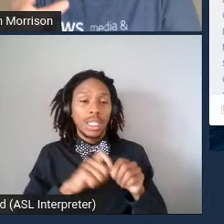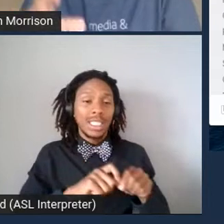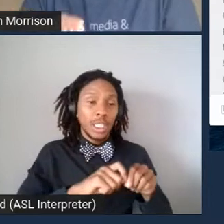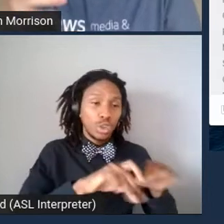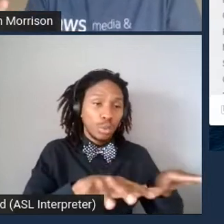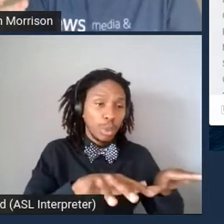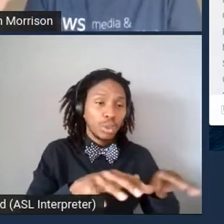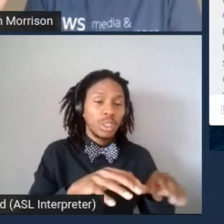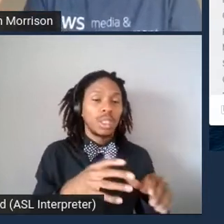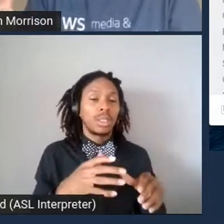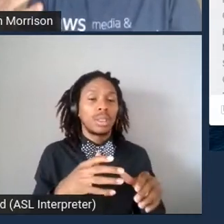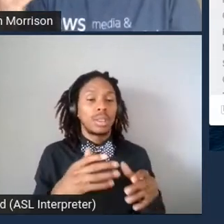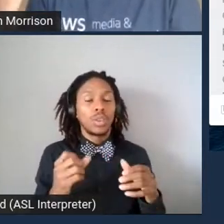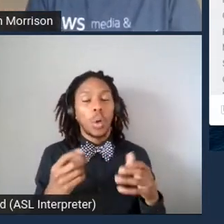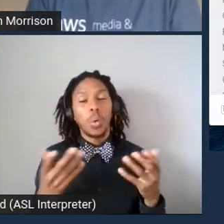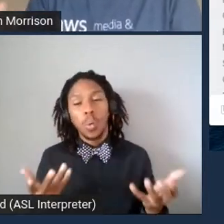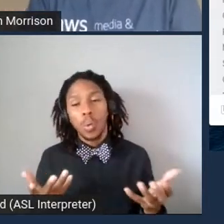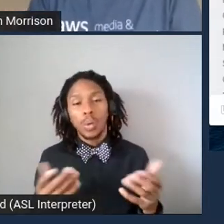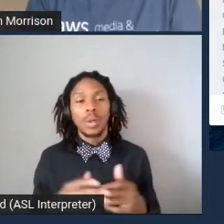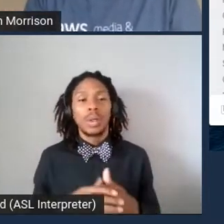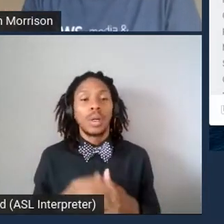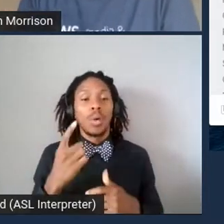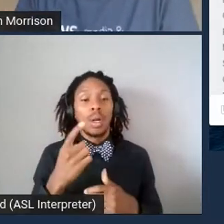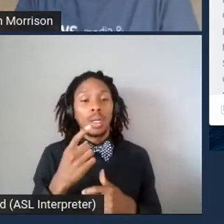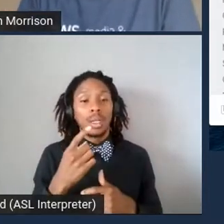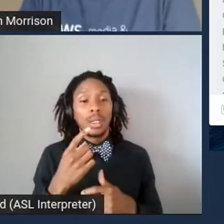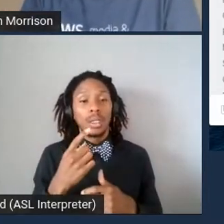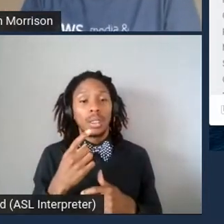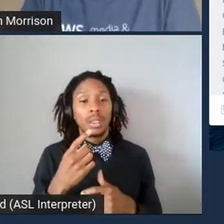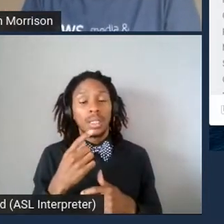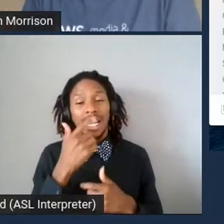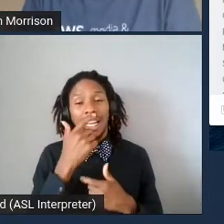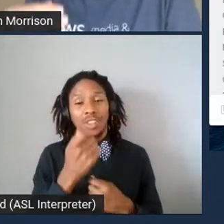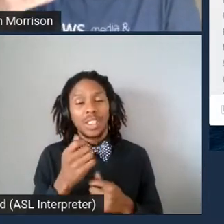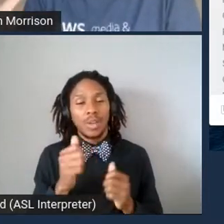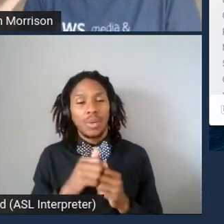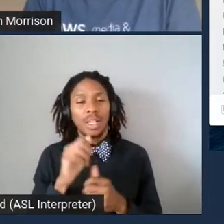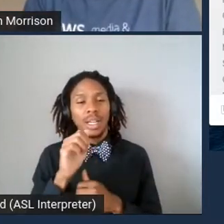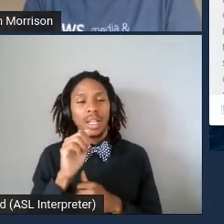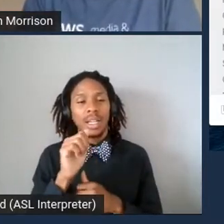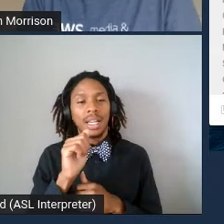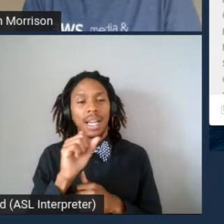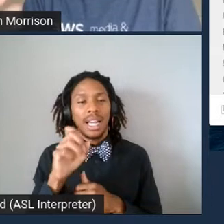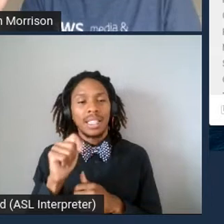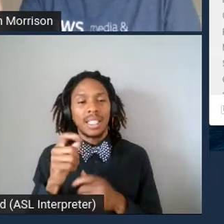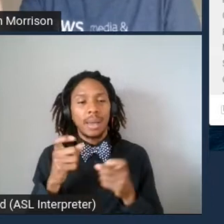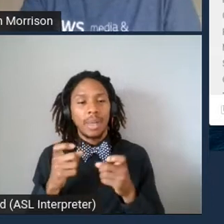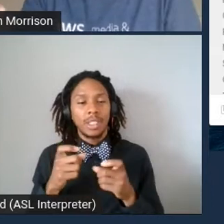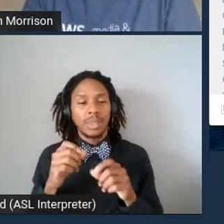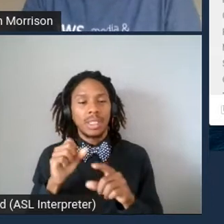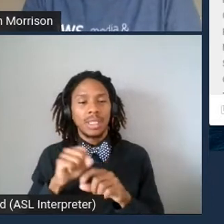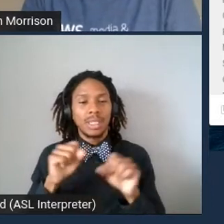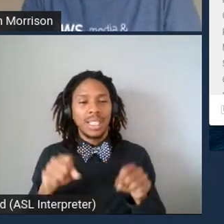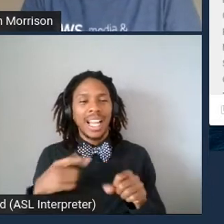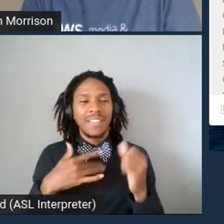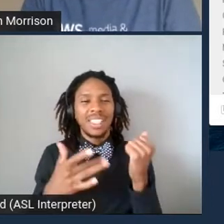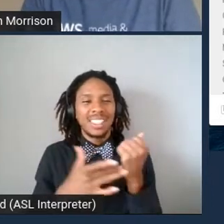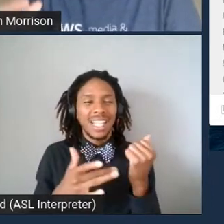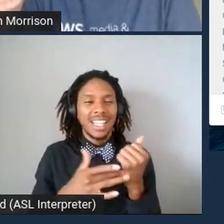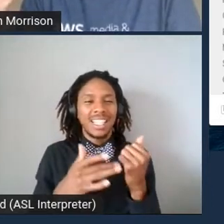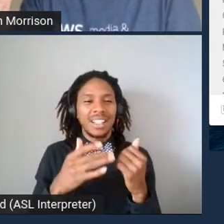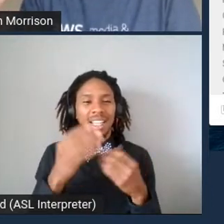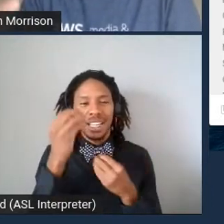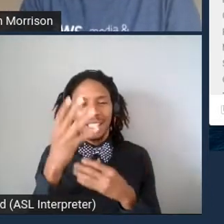it out. So the interesting thing with those asset management systems is they have technical metadata, which is information about the